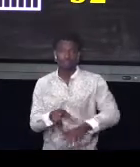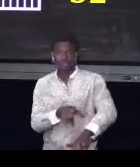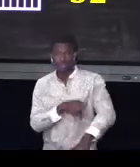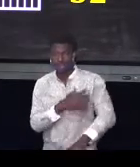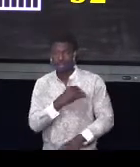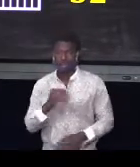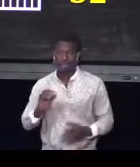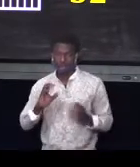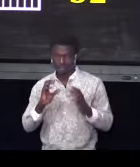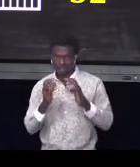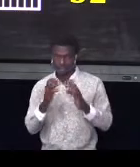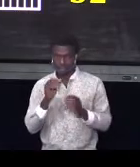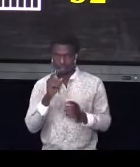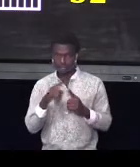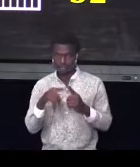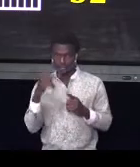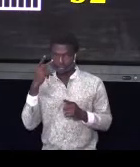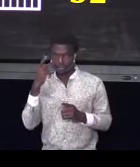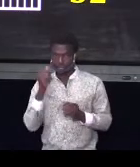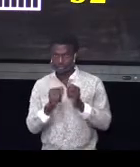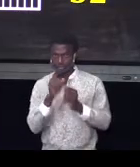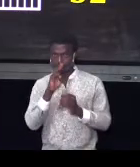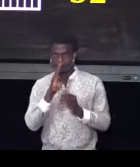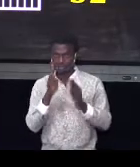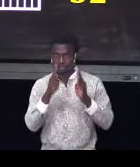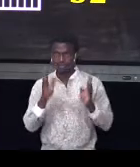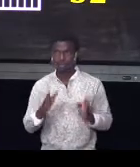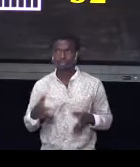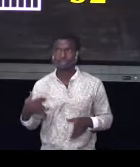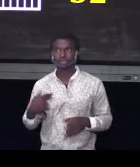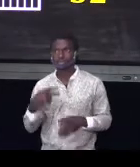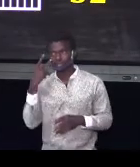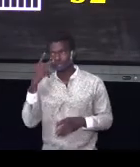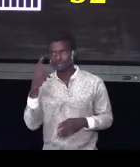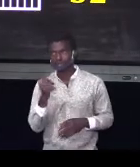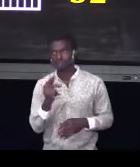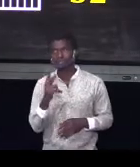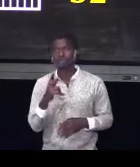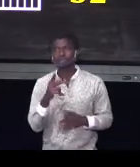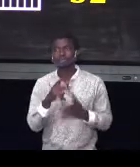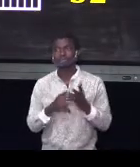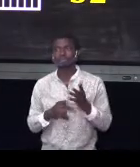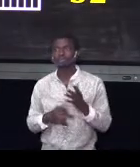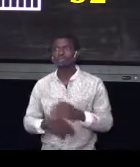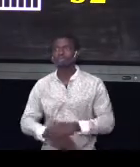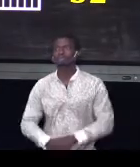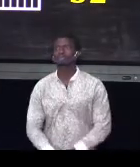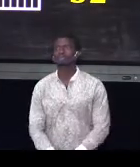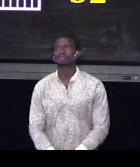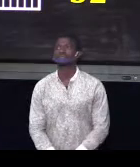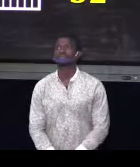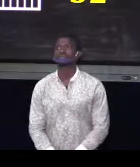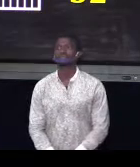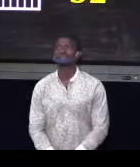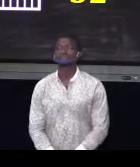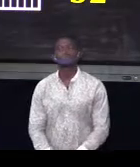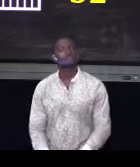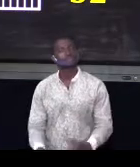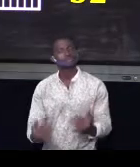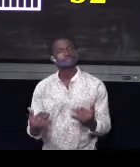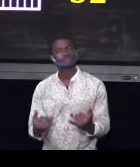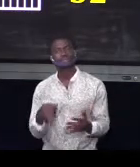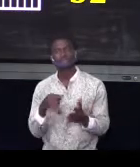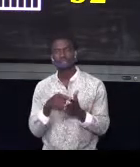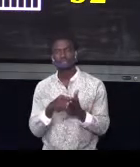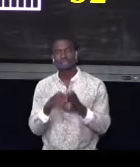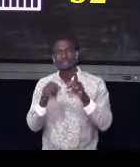path, and we'll see which one is bigger. Okay, so let's see, the 3 parts out of 8 stops here. Okay,